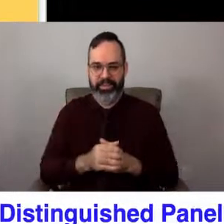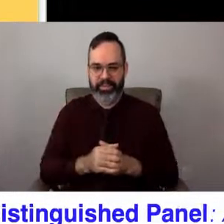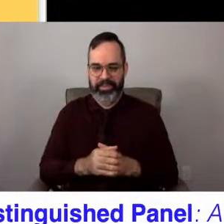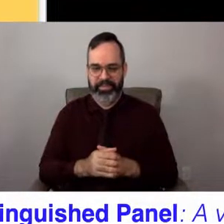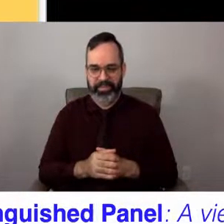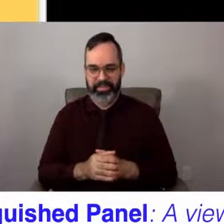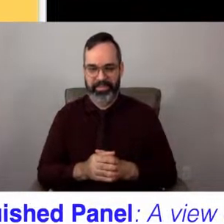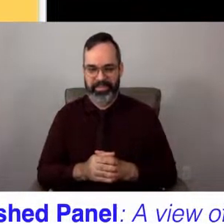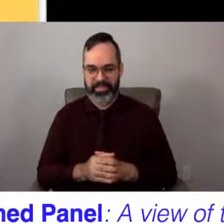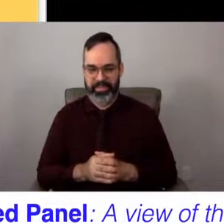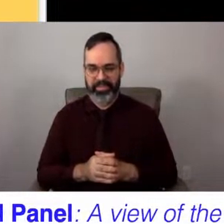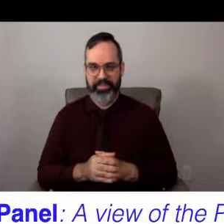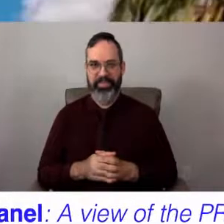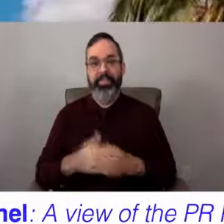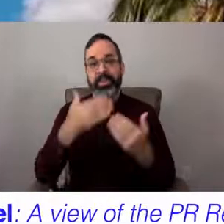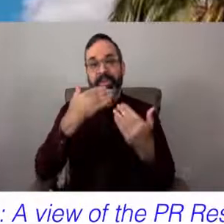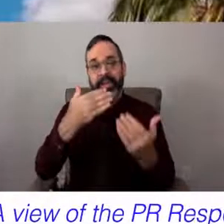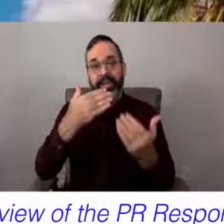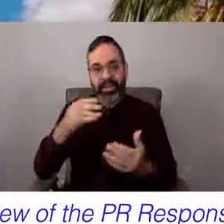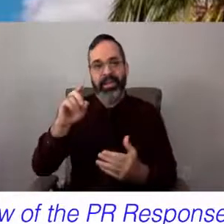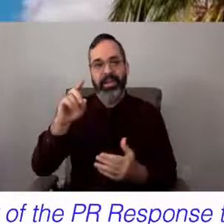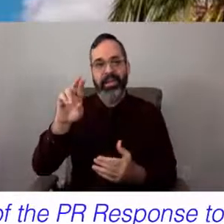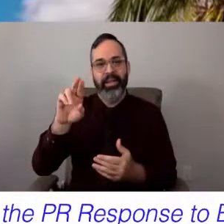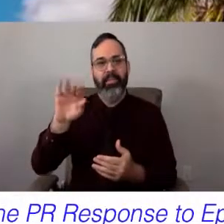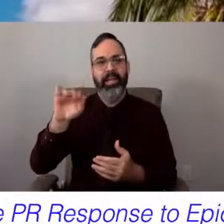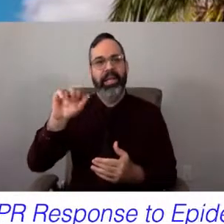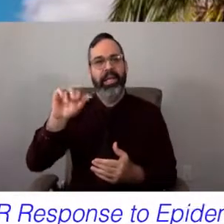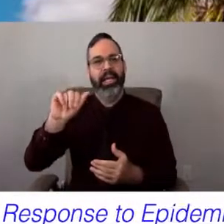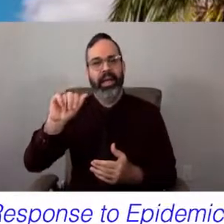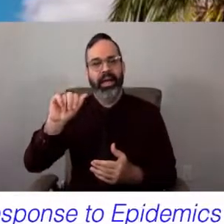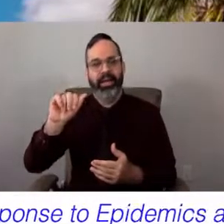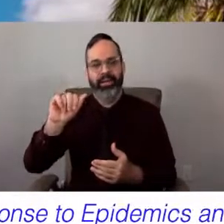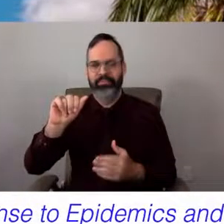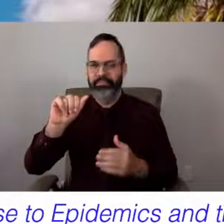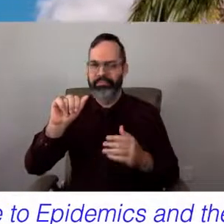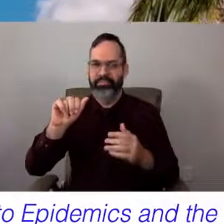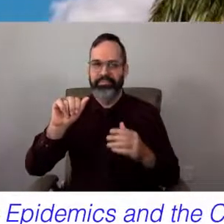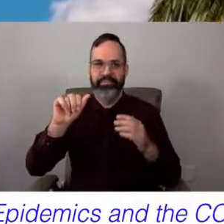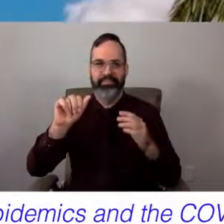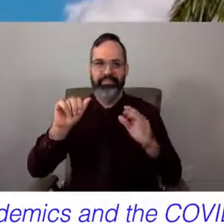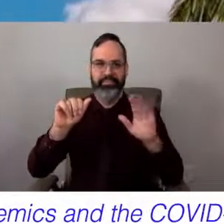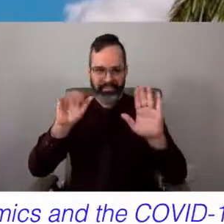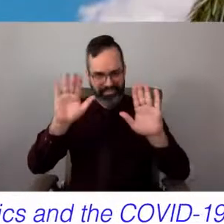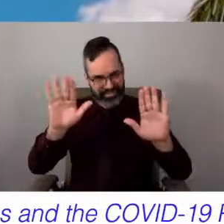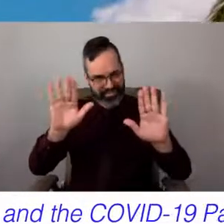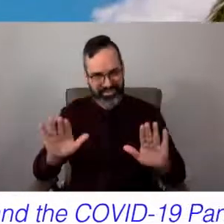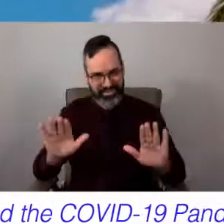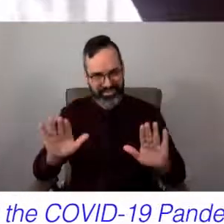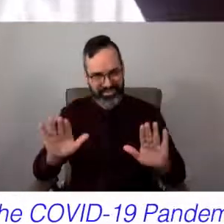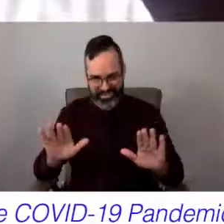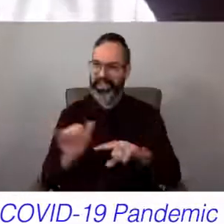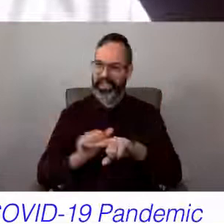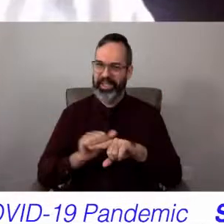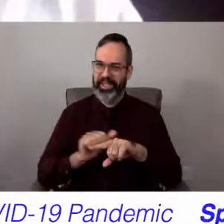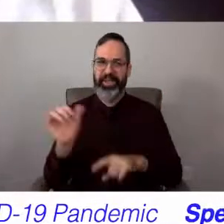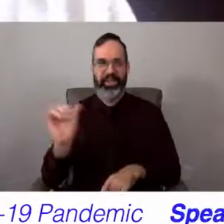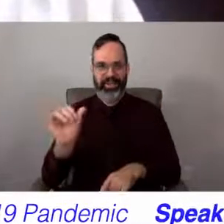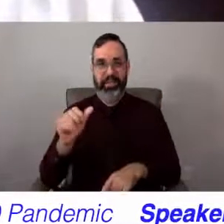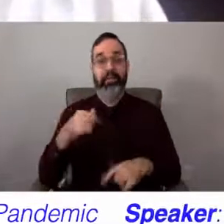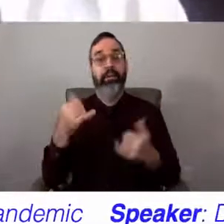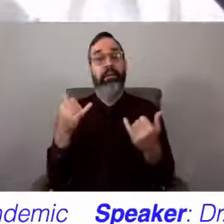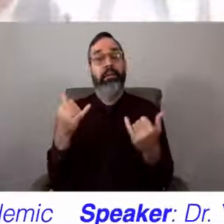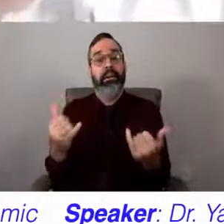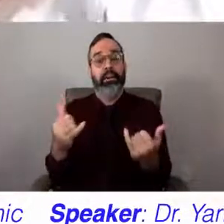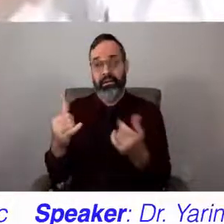Thank you, Dr. Bonilla. Excellent timing also. We will now have Dr. Carmen